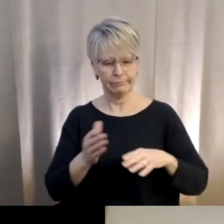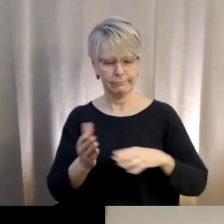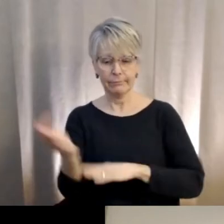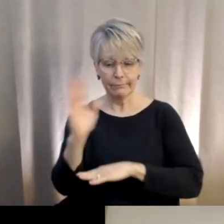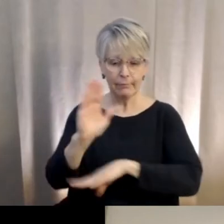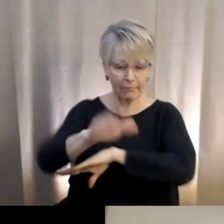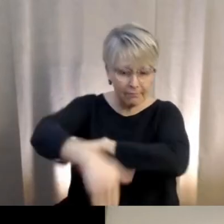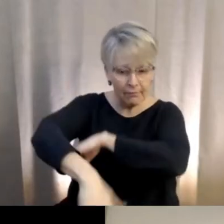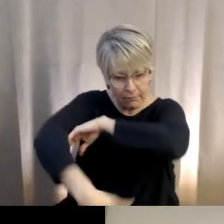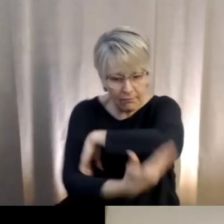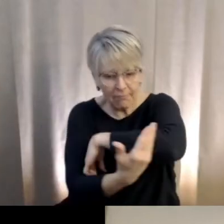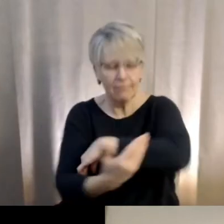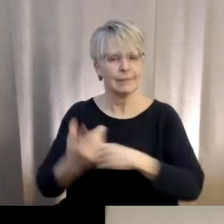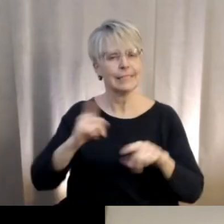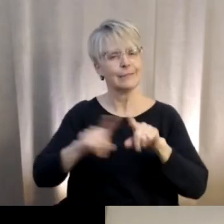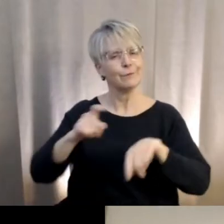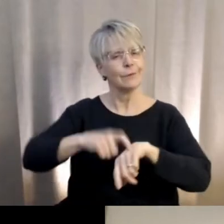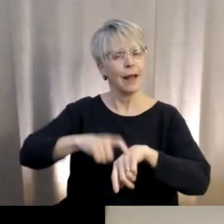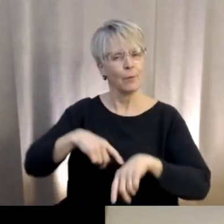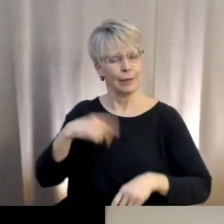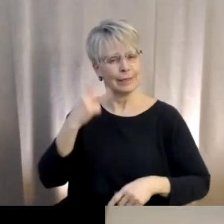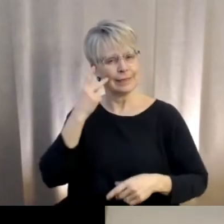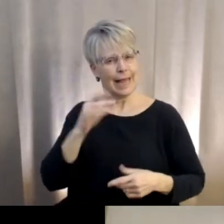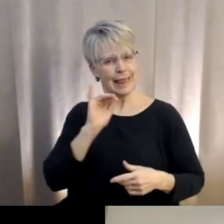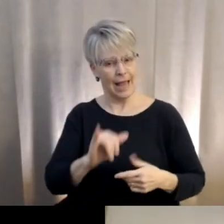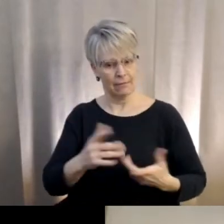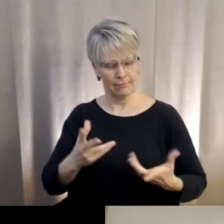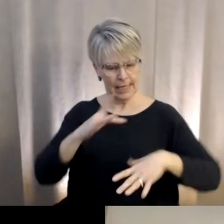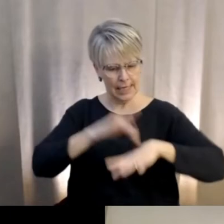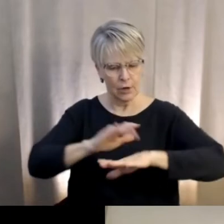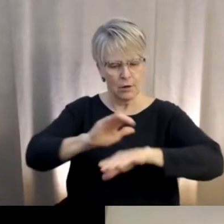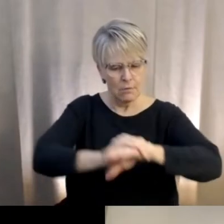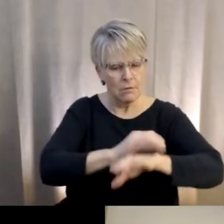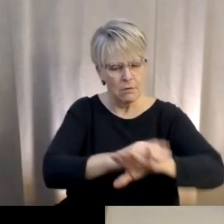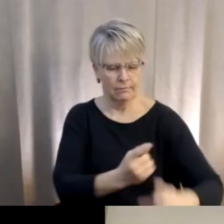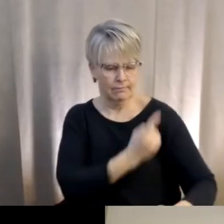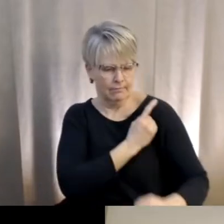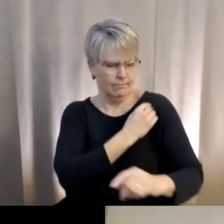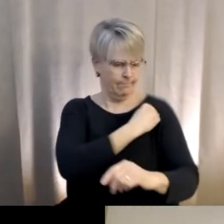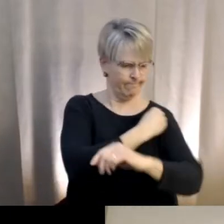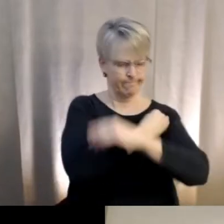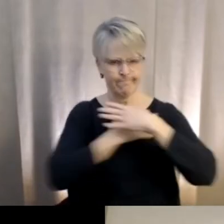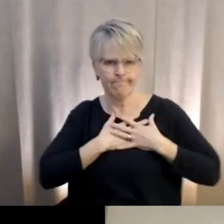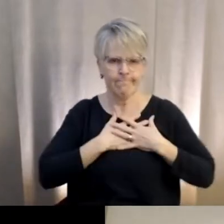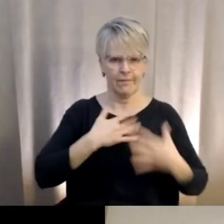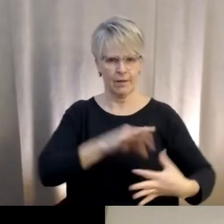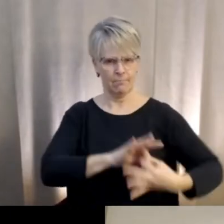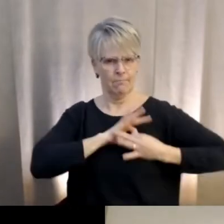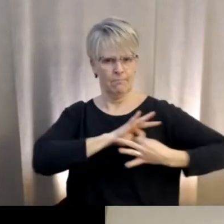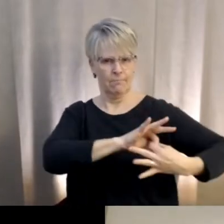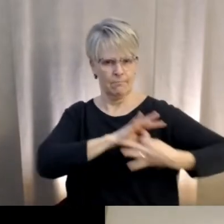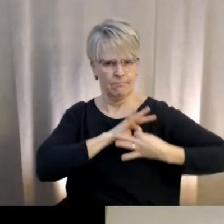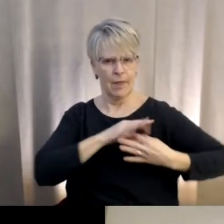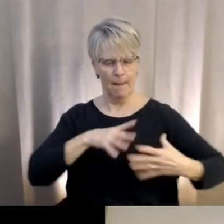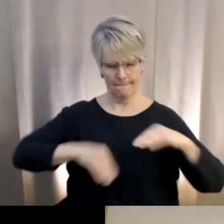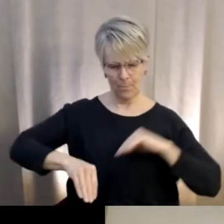again, it's that, that tactile connection, that touch of the dog, having